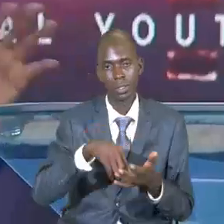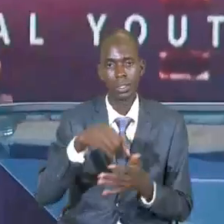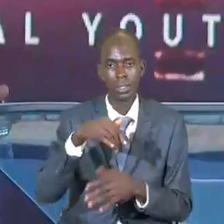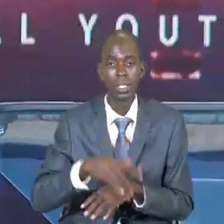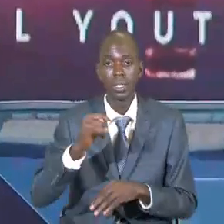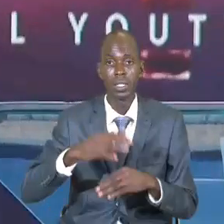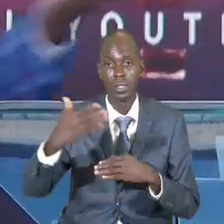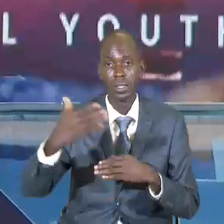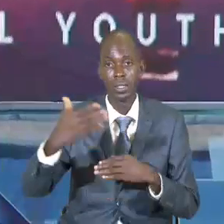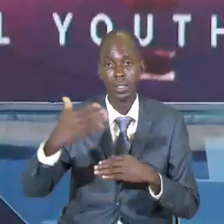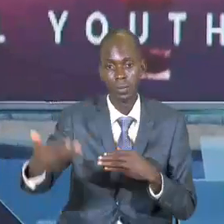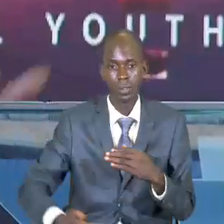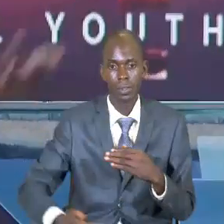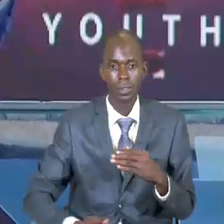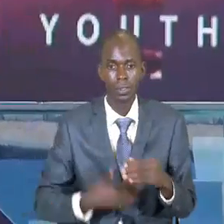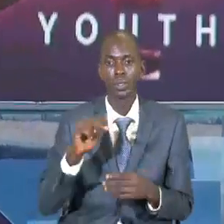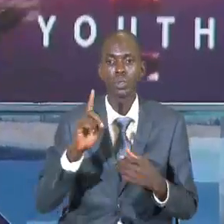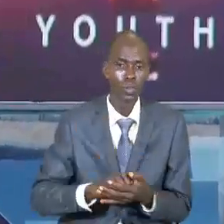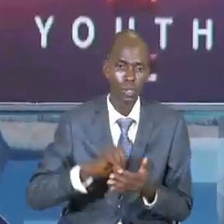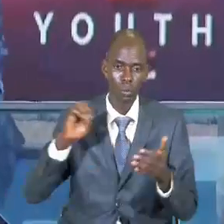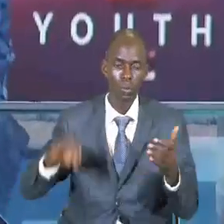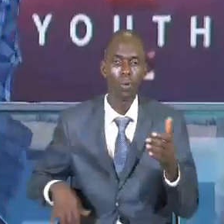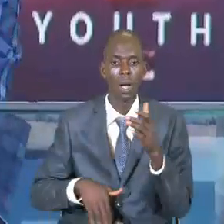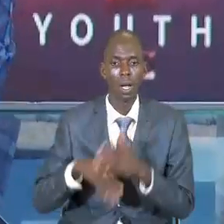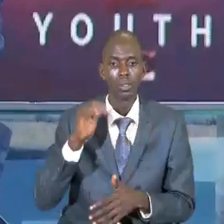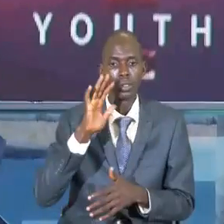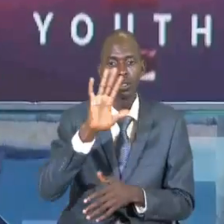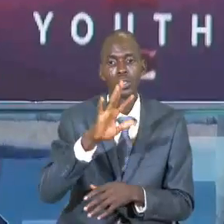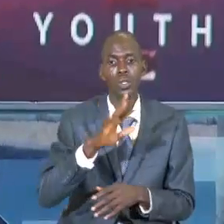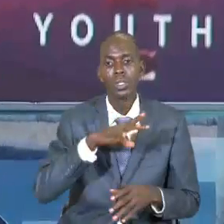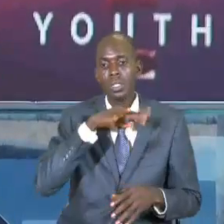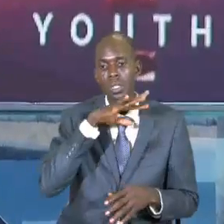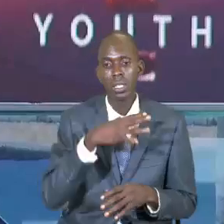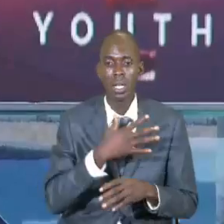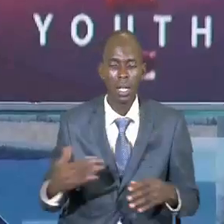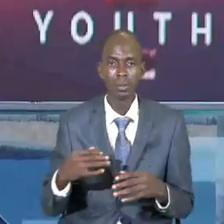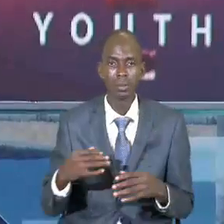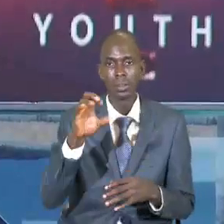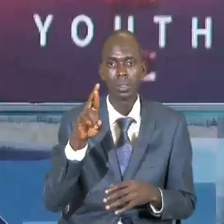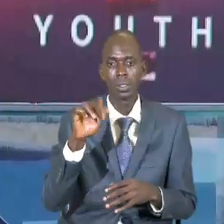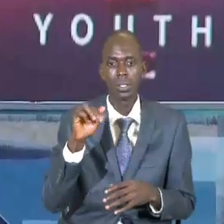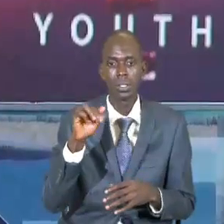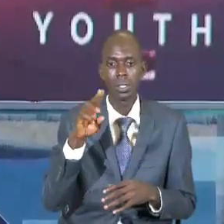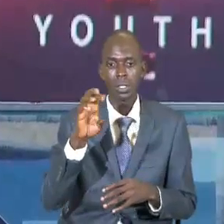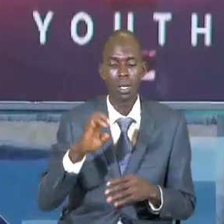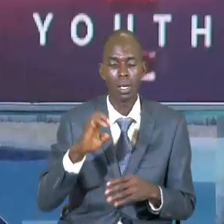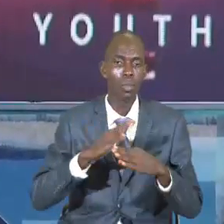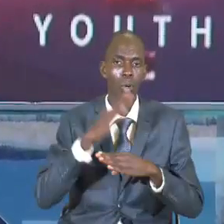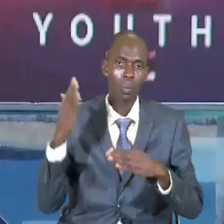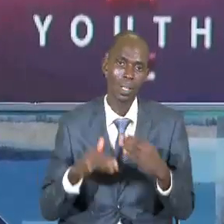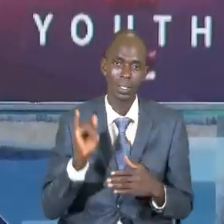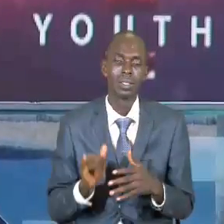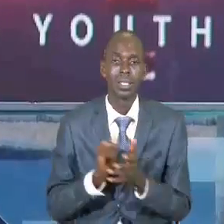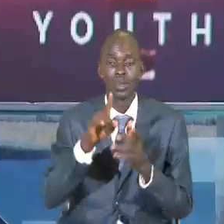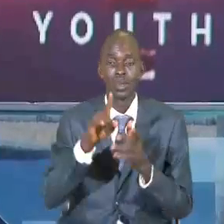and crime completely, so that you can start with a clean slate. You can start with a new